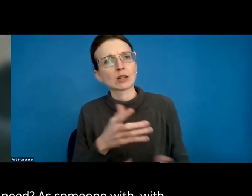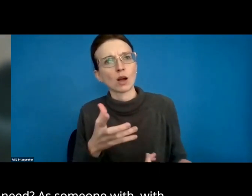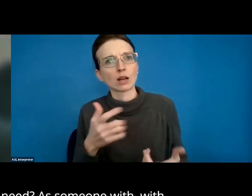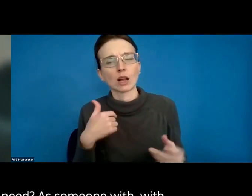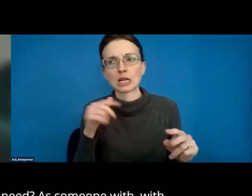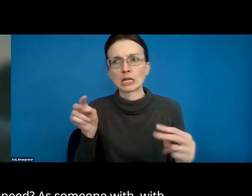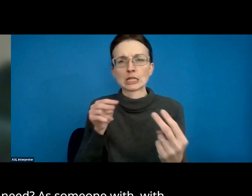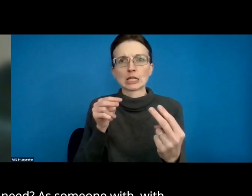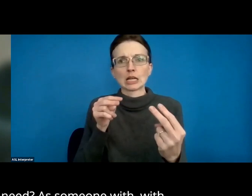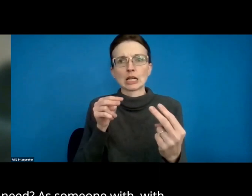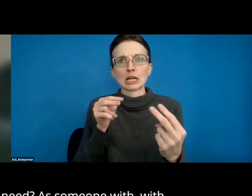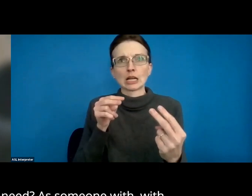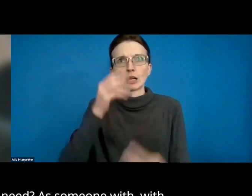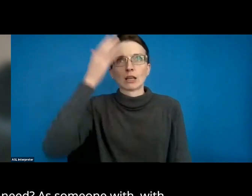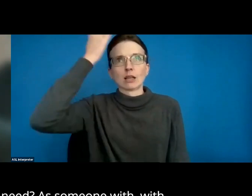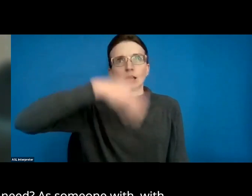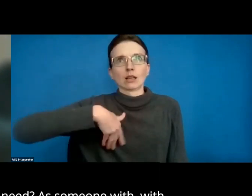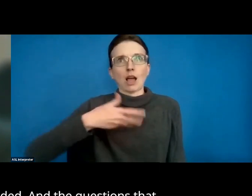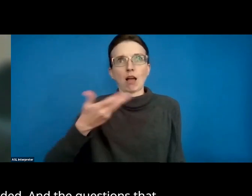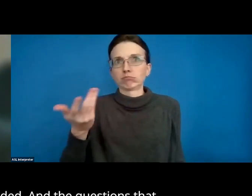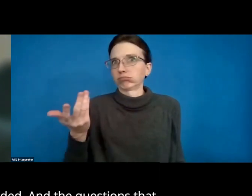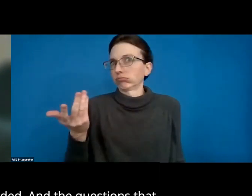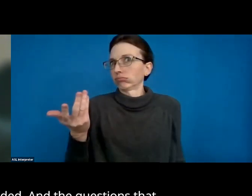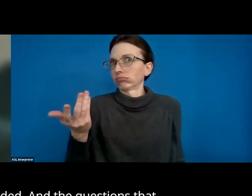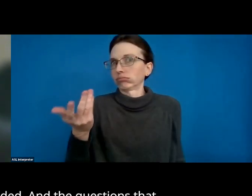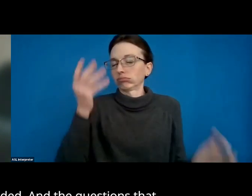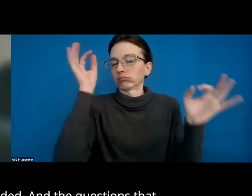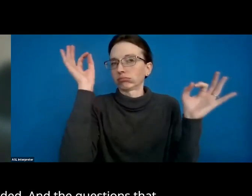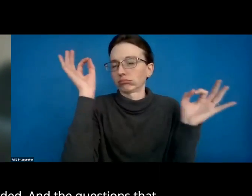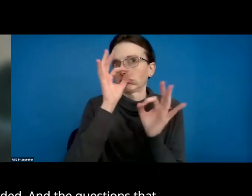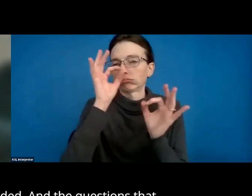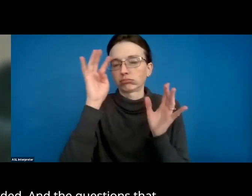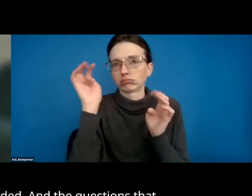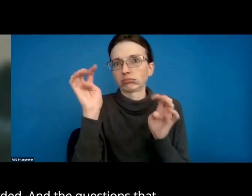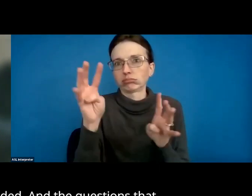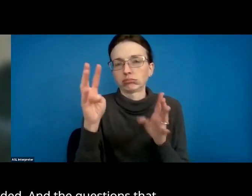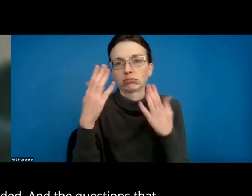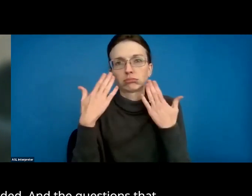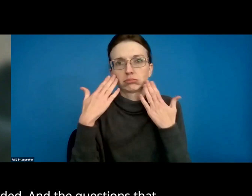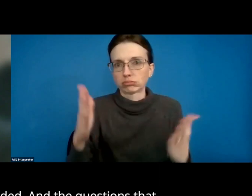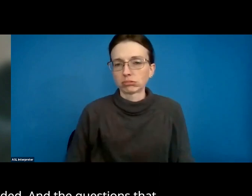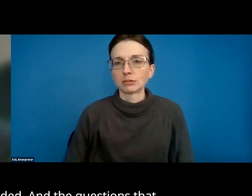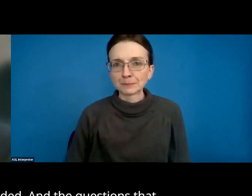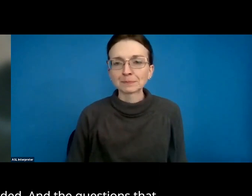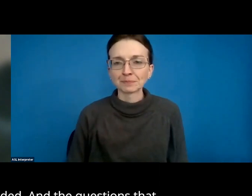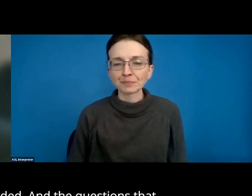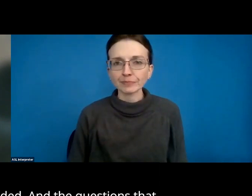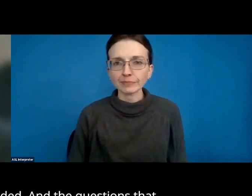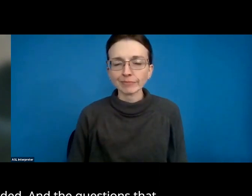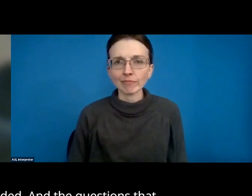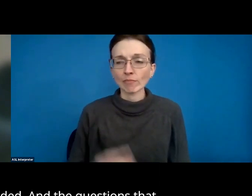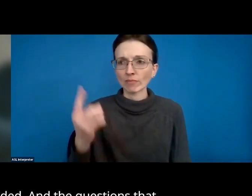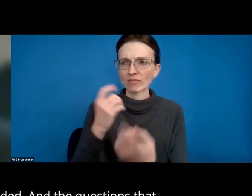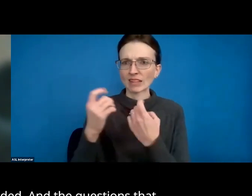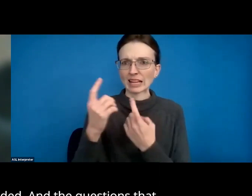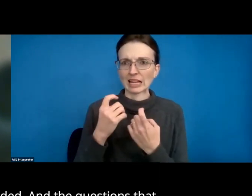her with a blank face. I had no idea what I needed. And the questions that were asked to me